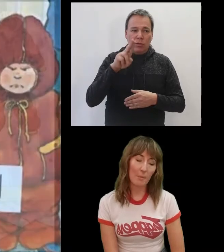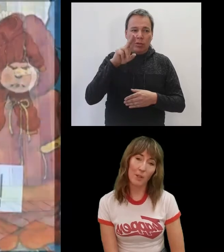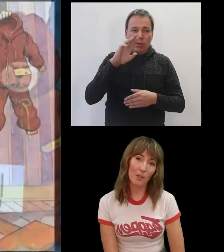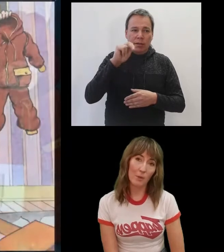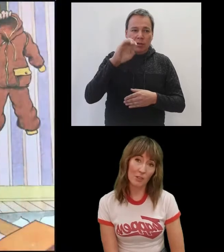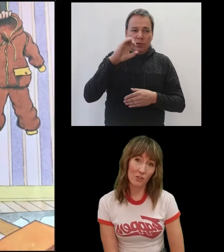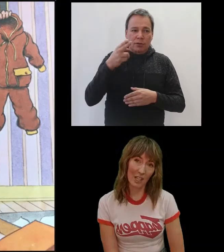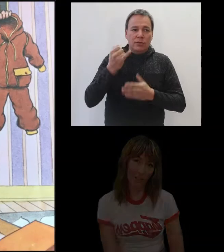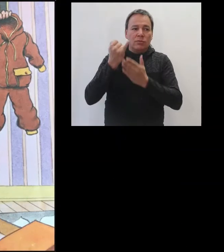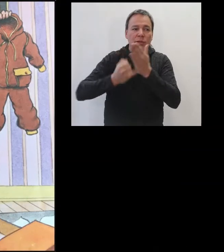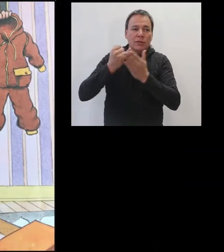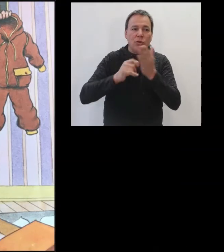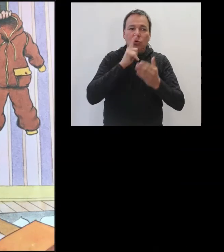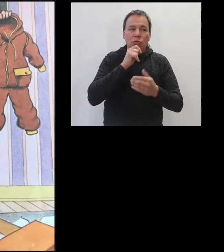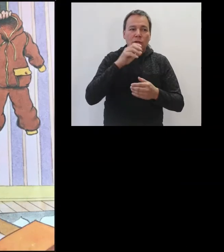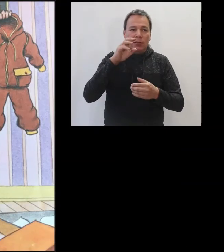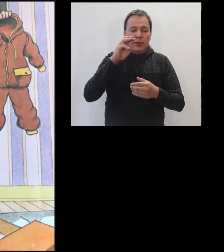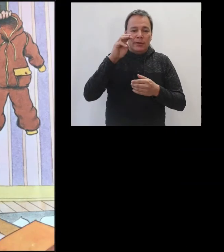illustrated by Martin Marchenchenko.